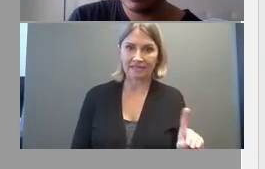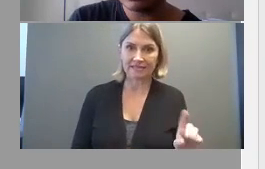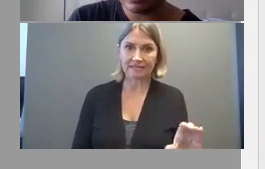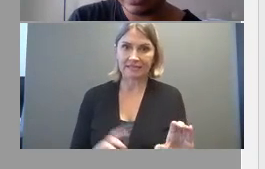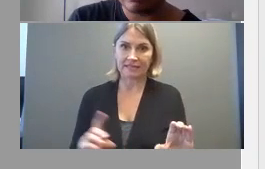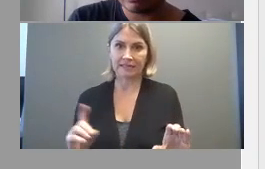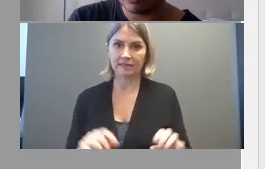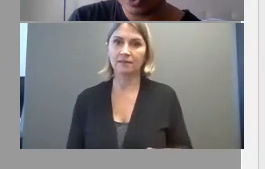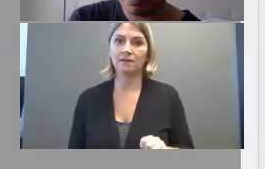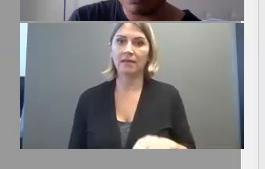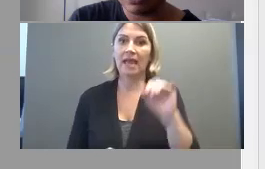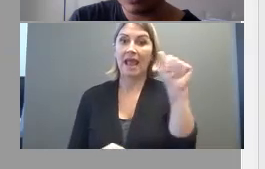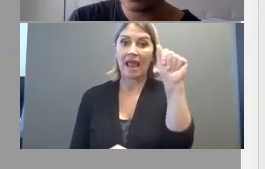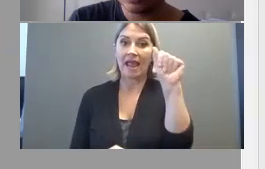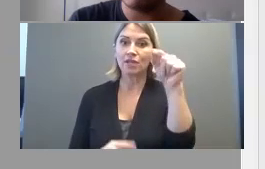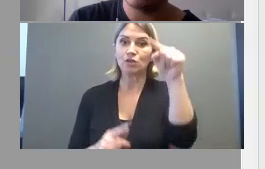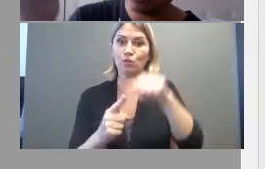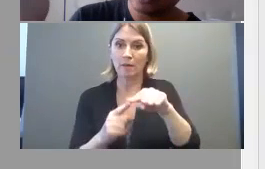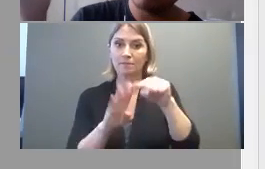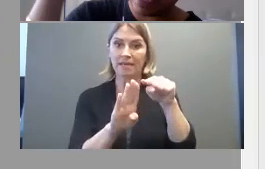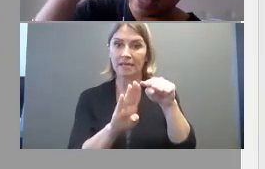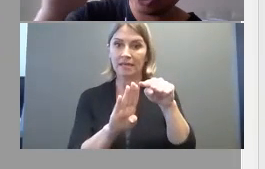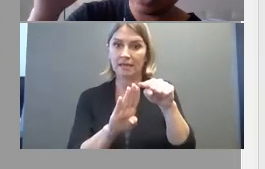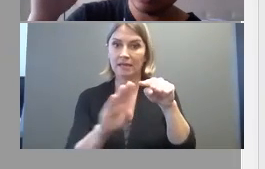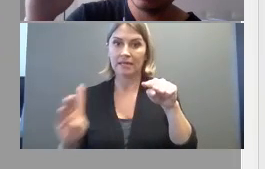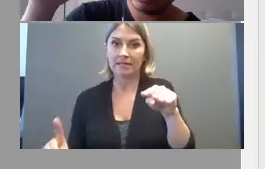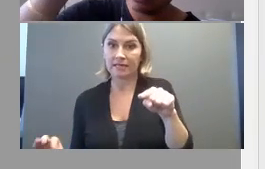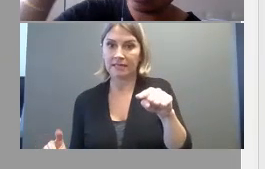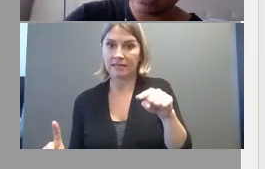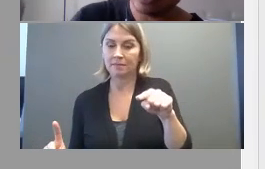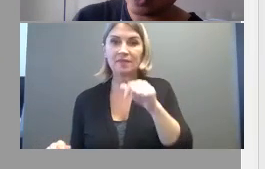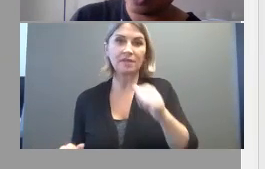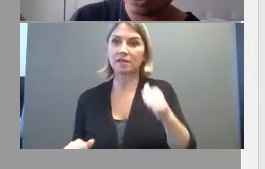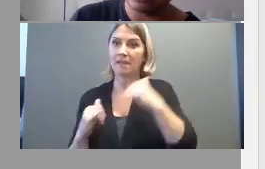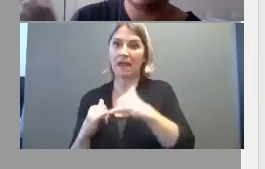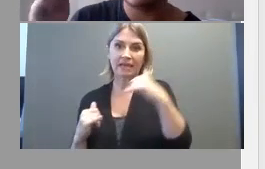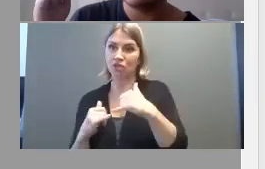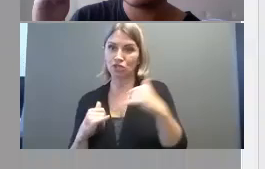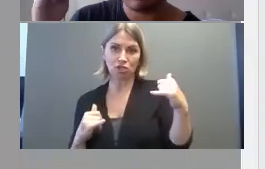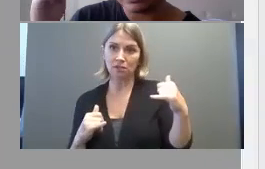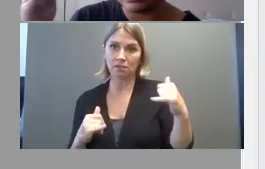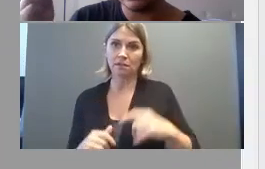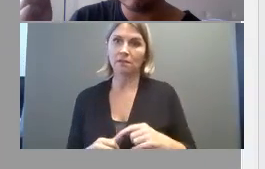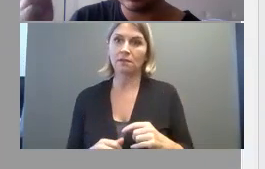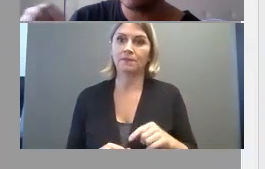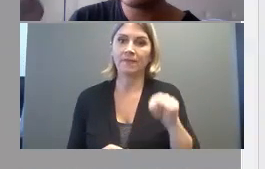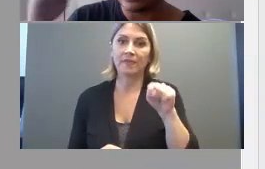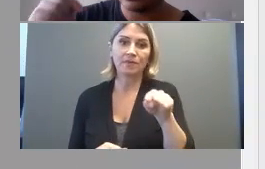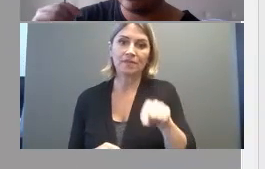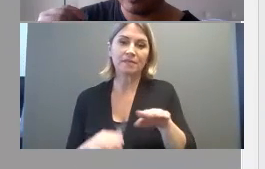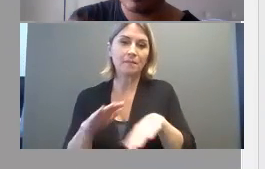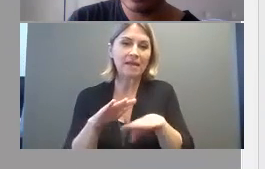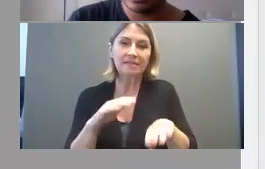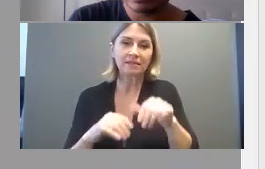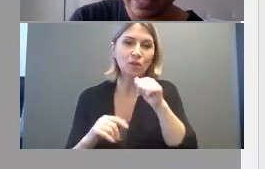graph, because A goes to B, B goes to D, but there is no back edge there. A just again goes to D, and there is basically no